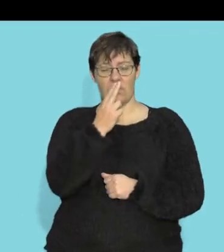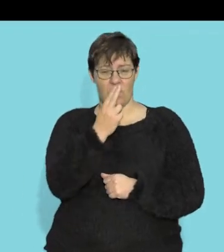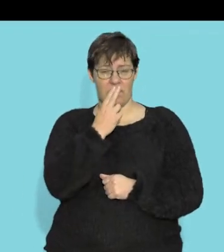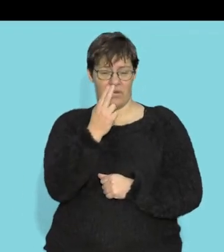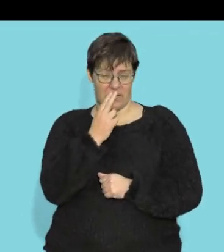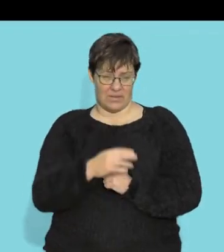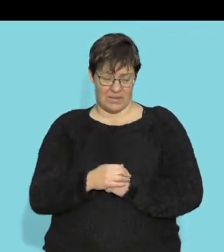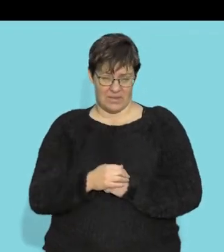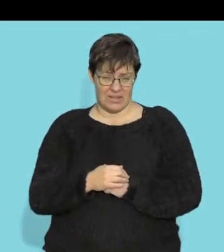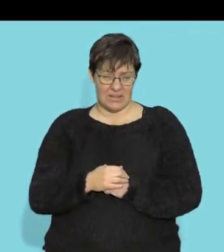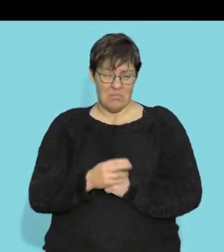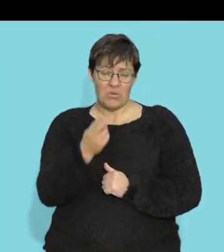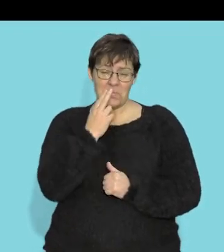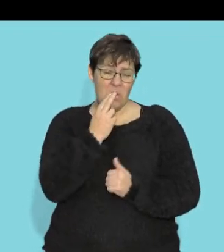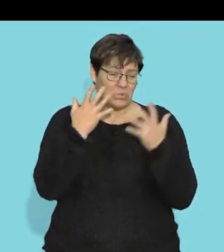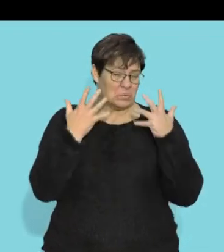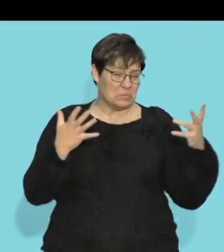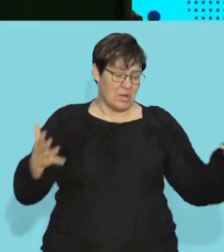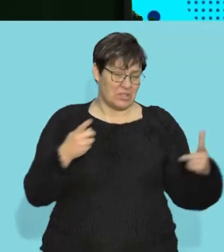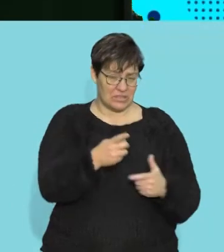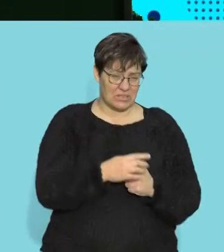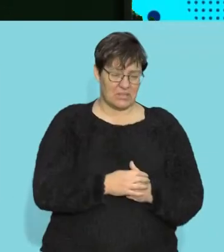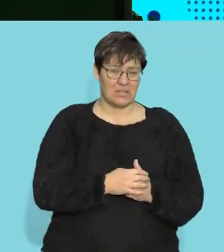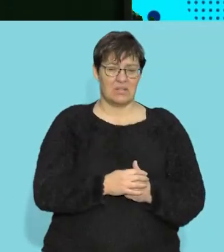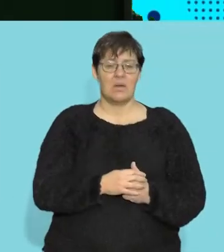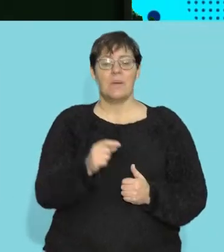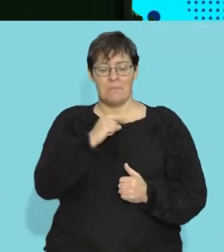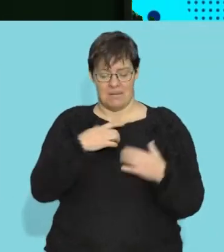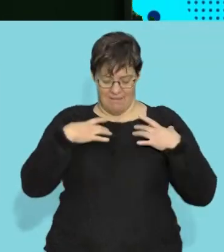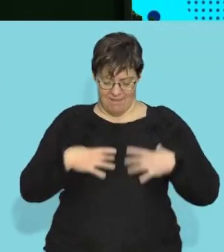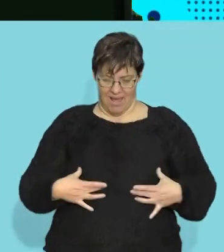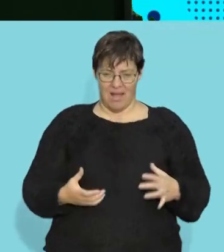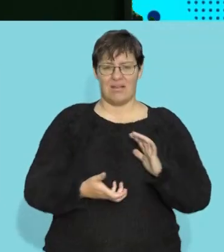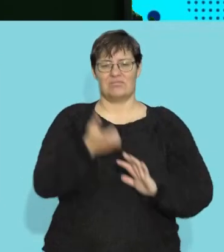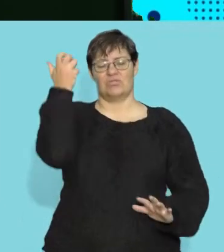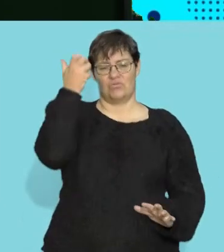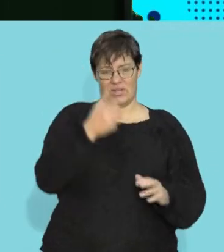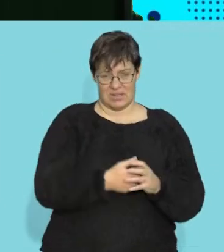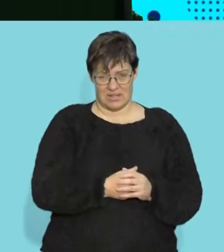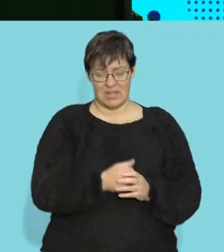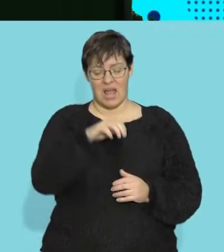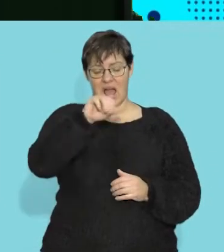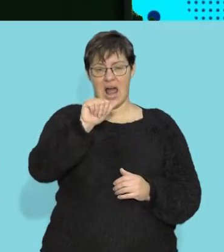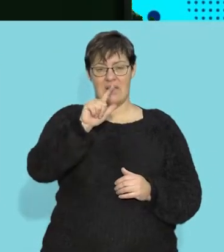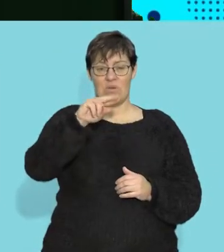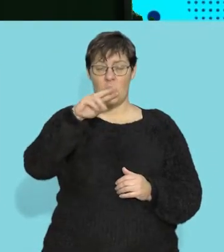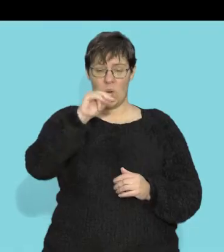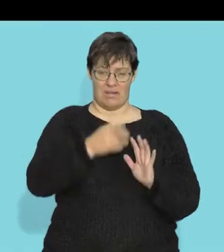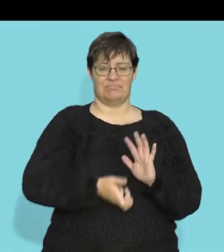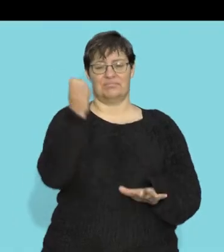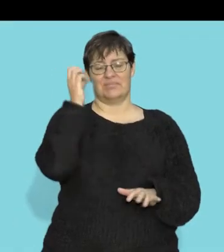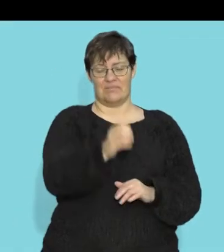a really heavy smoker, what you actually destroy the lining of the alveoli. So here's a